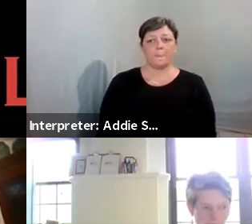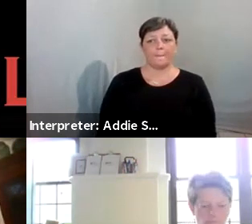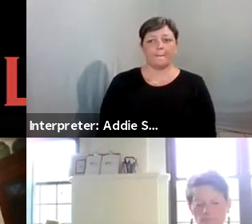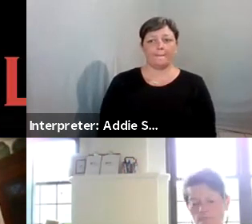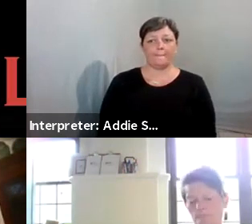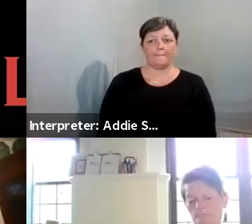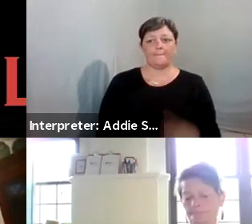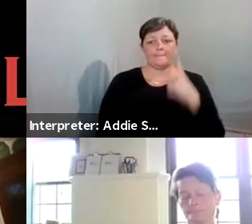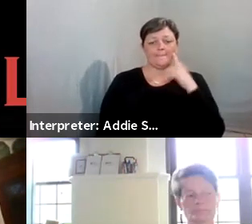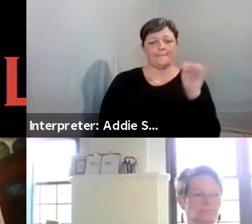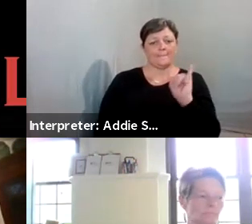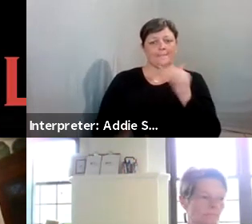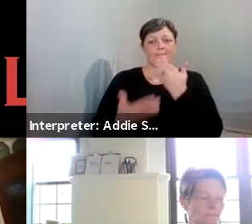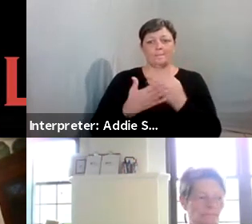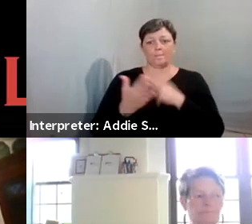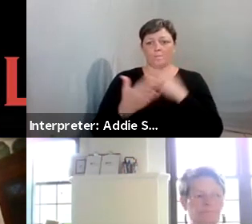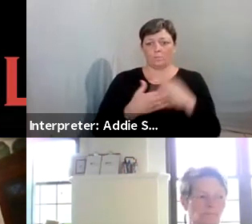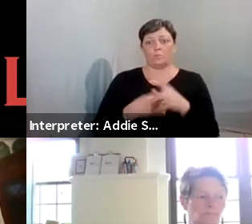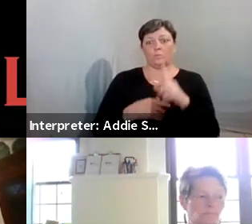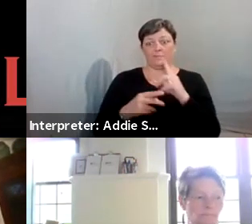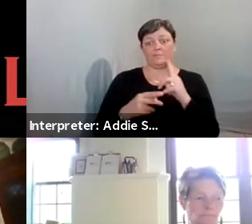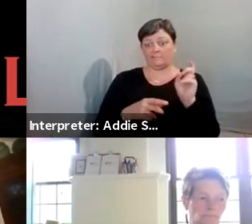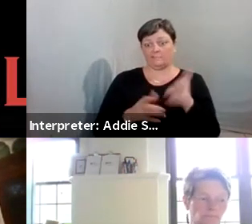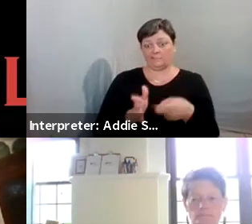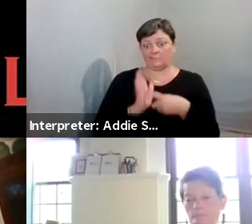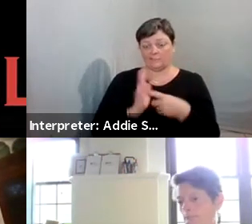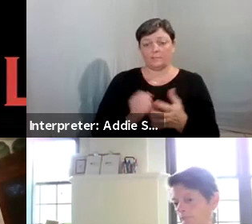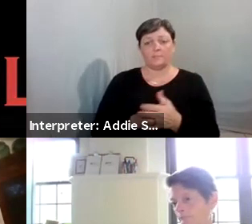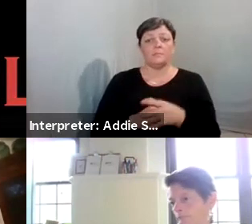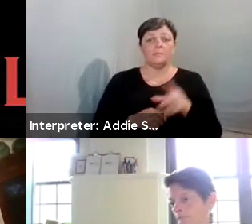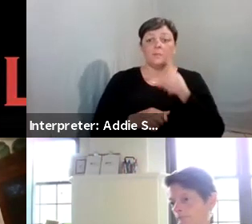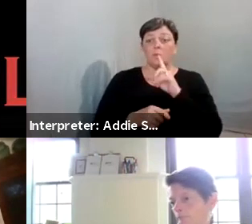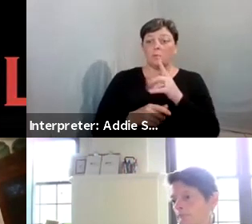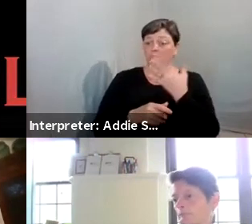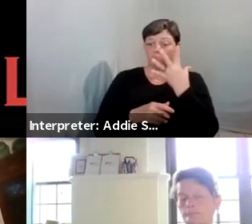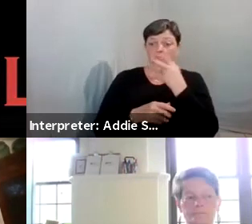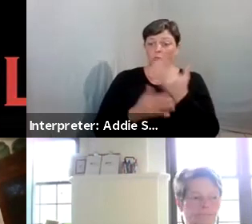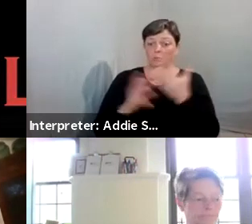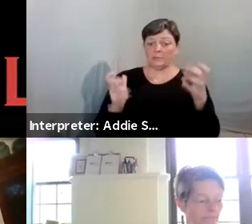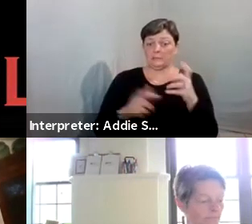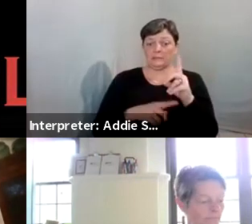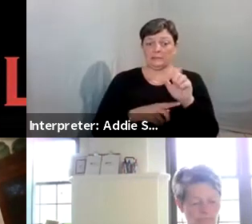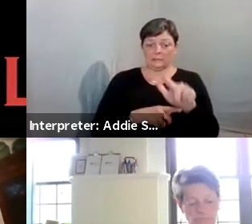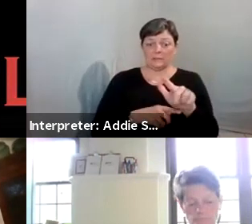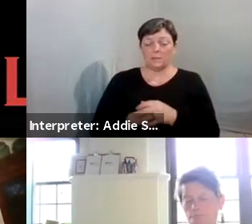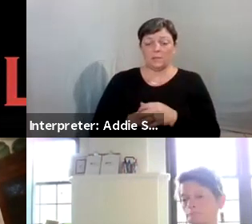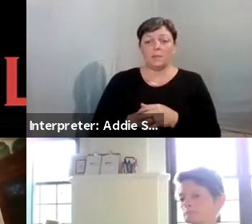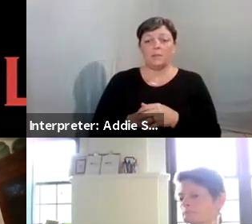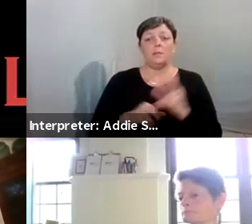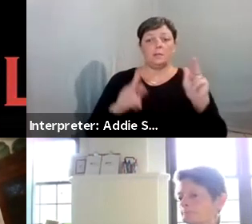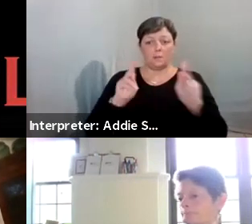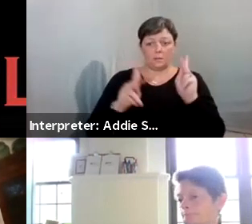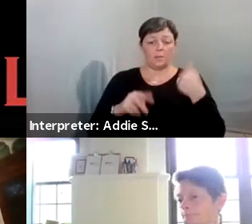That sounds like a really great program, Sarah, and much needed. It's pretty big. It's a pretty big deal. The people